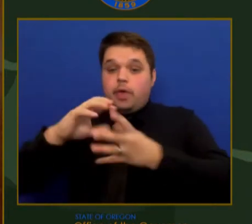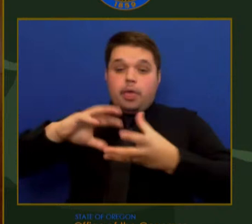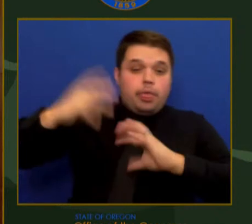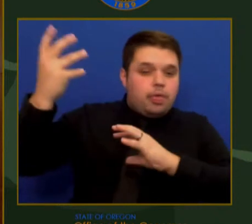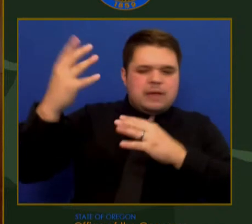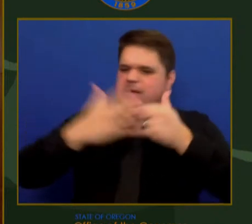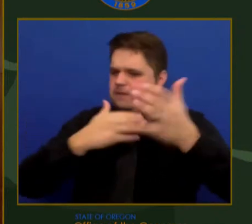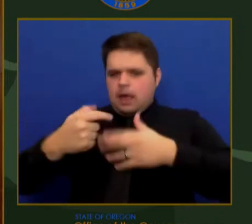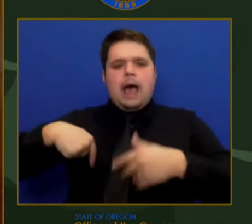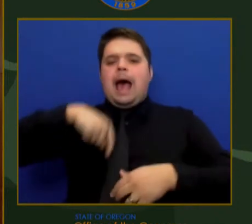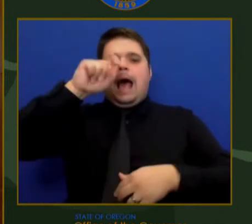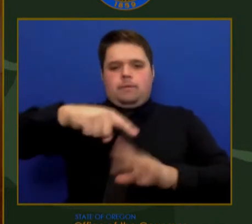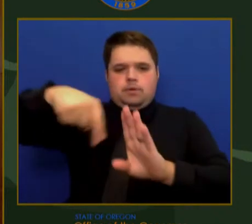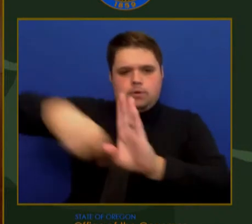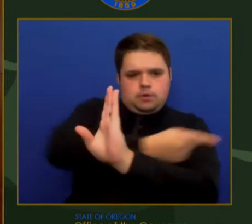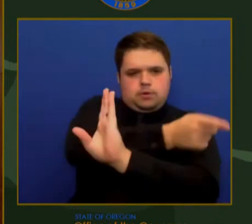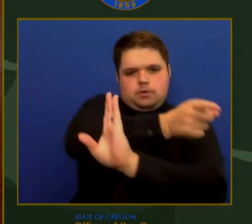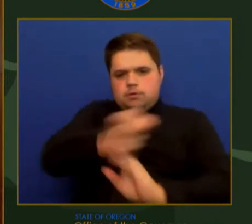of crisis.